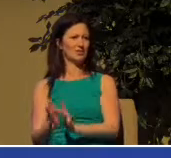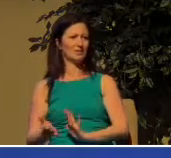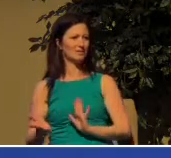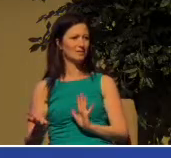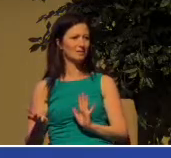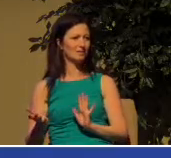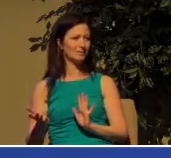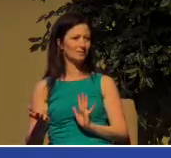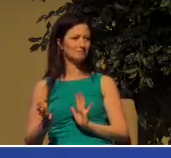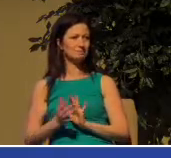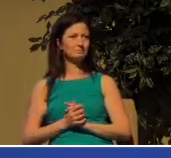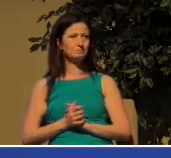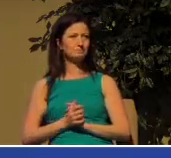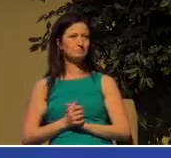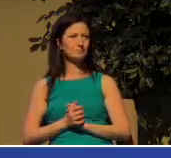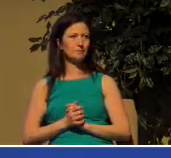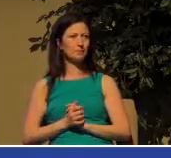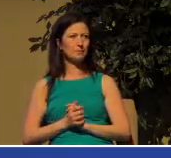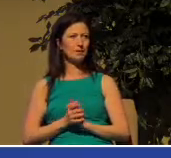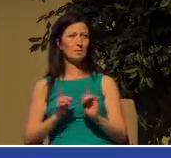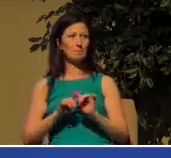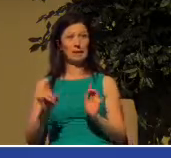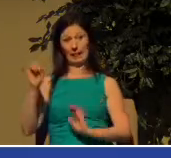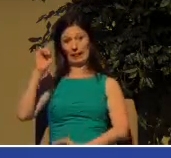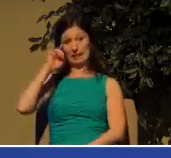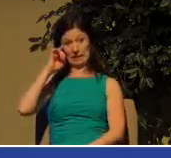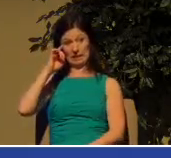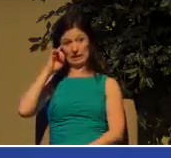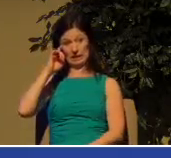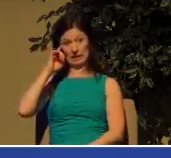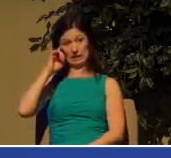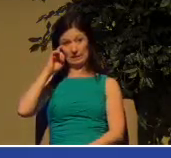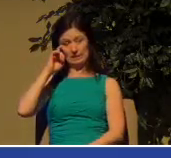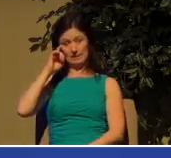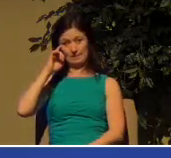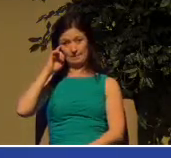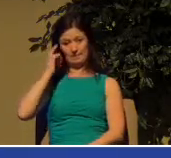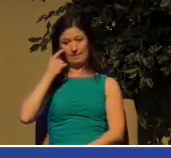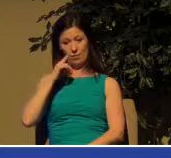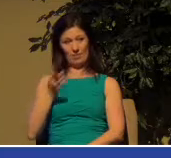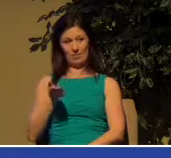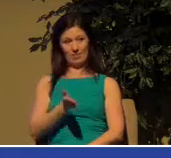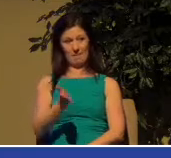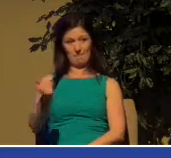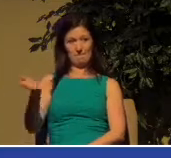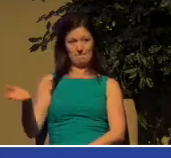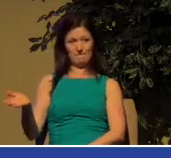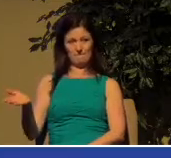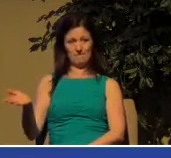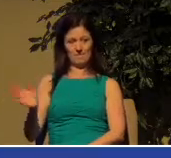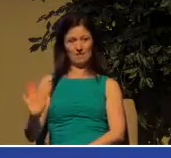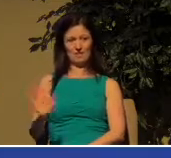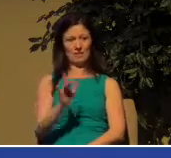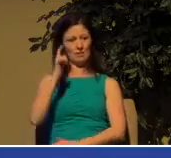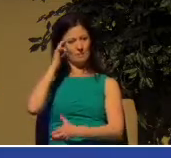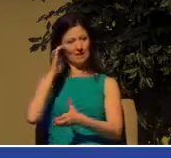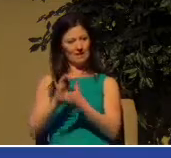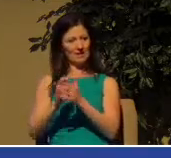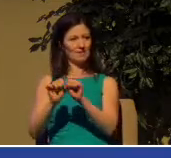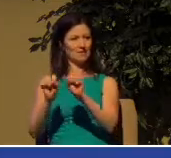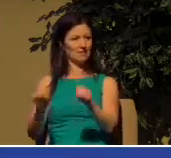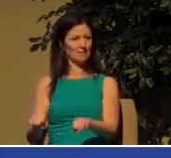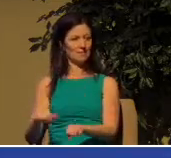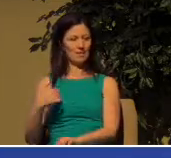what it illustrates is that underneath it all, there was a faulty belief system among